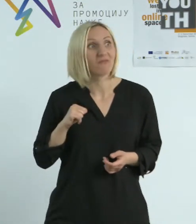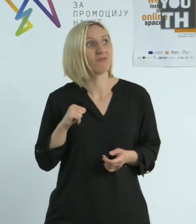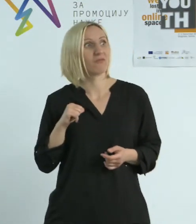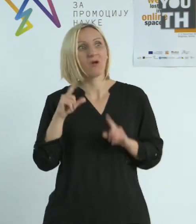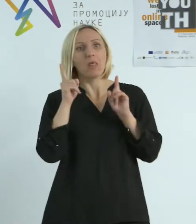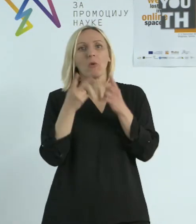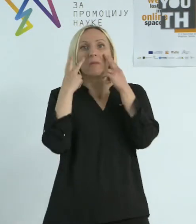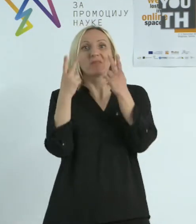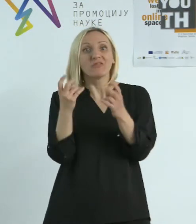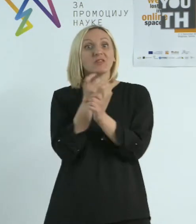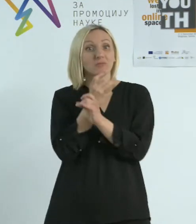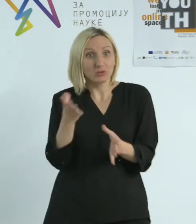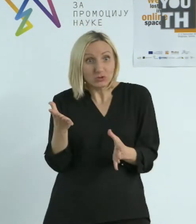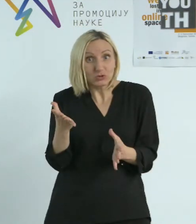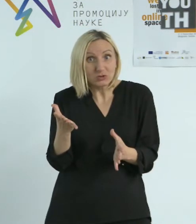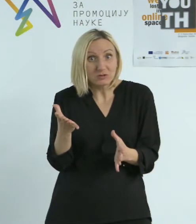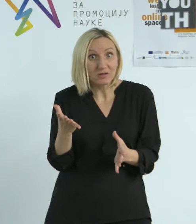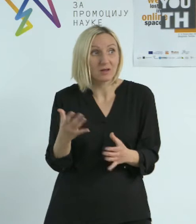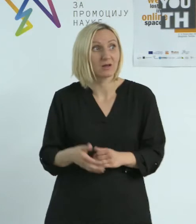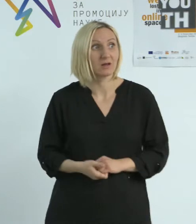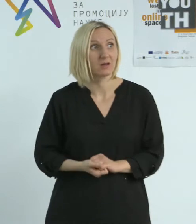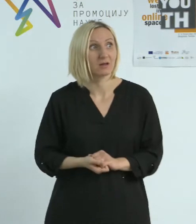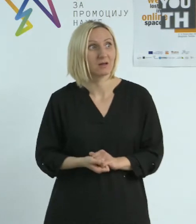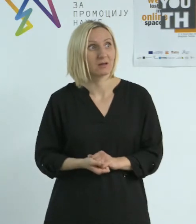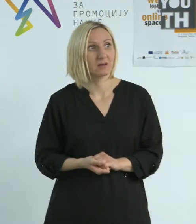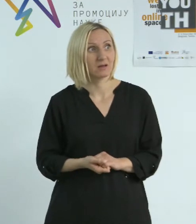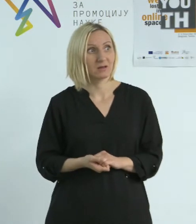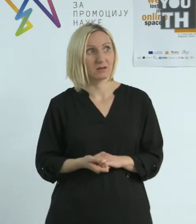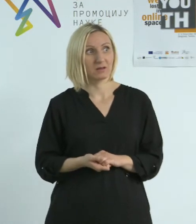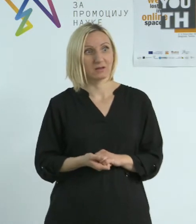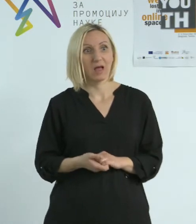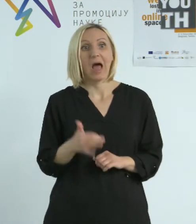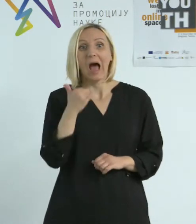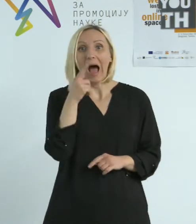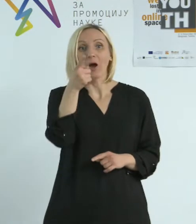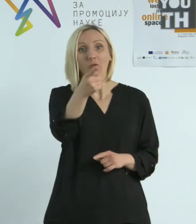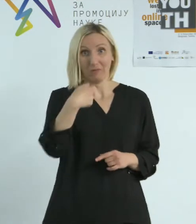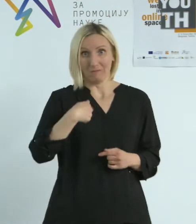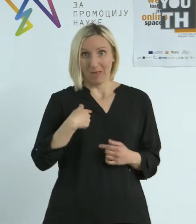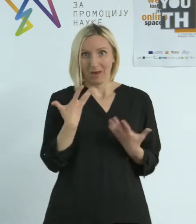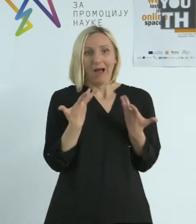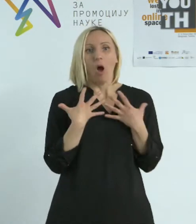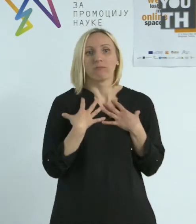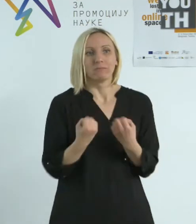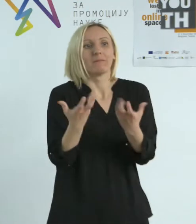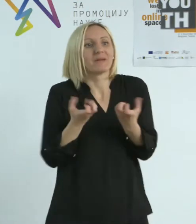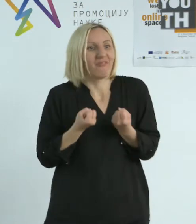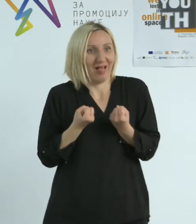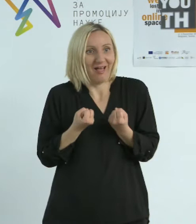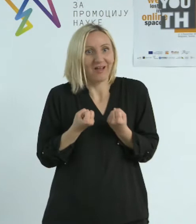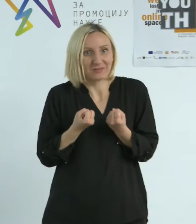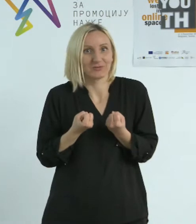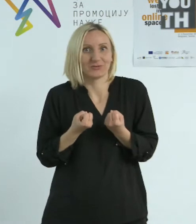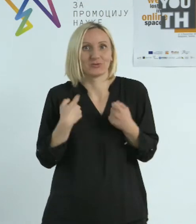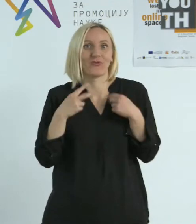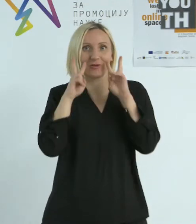to see anything. That's something that is make my interest and motivation to hear. But